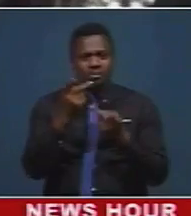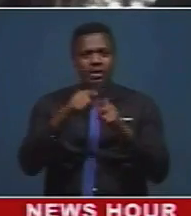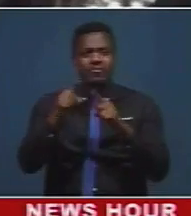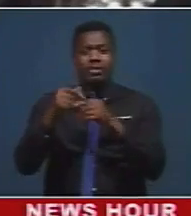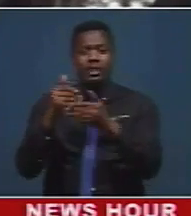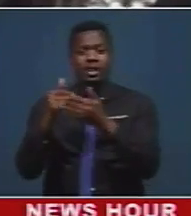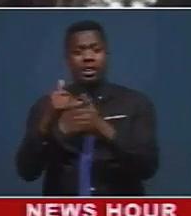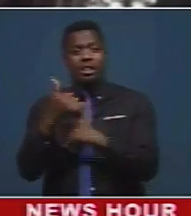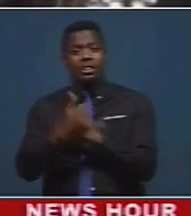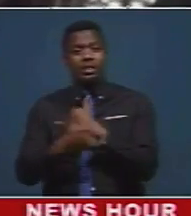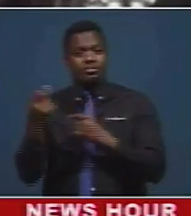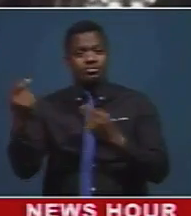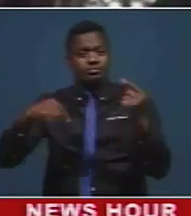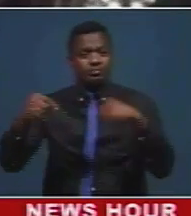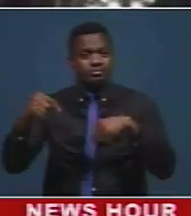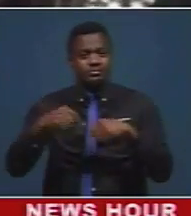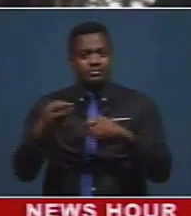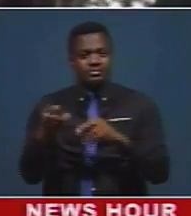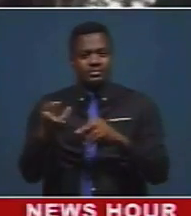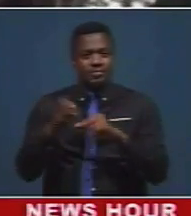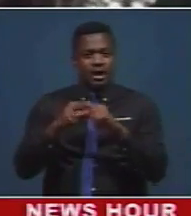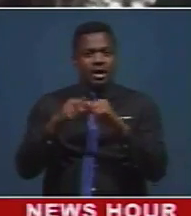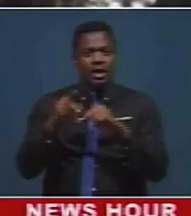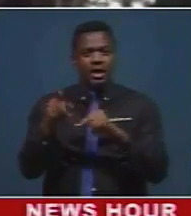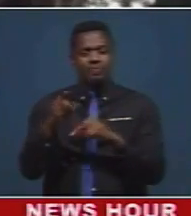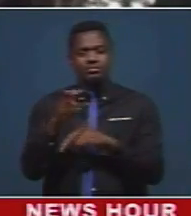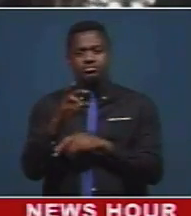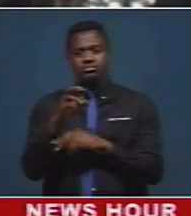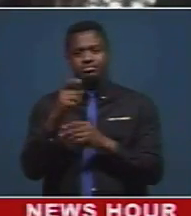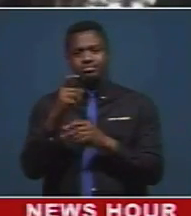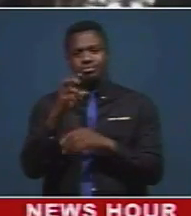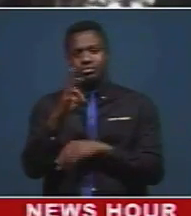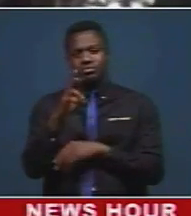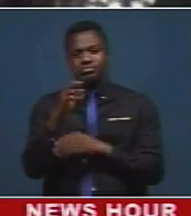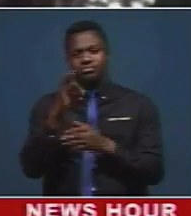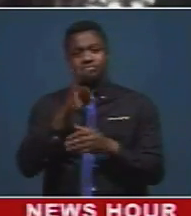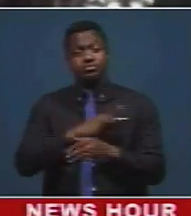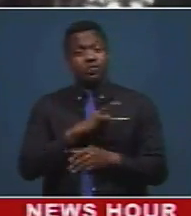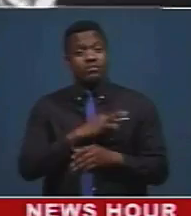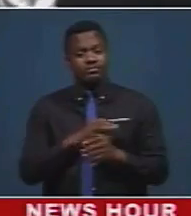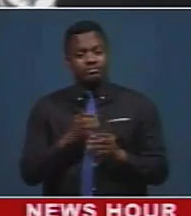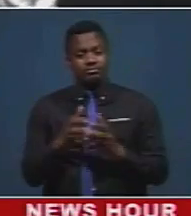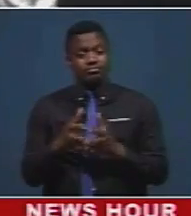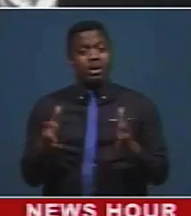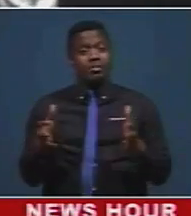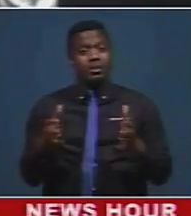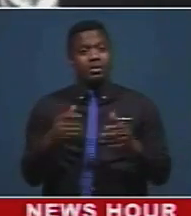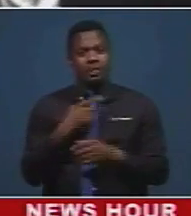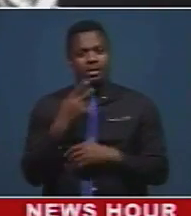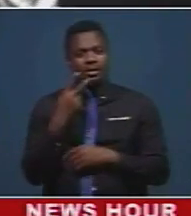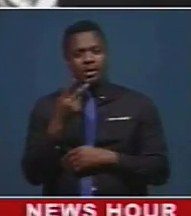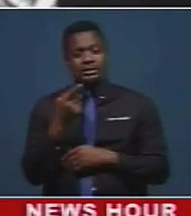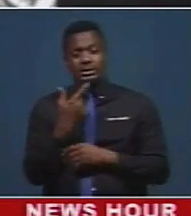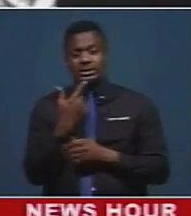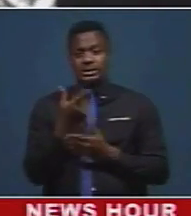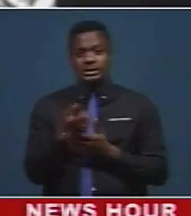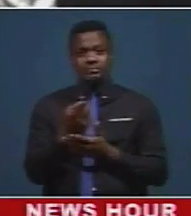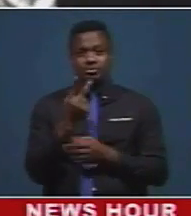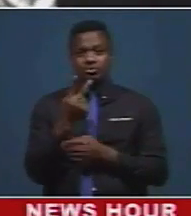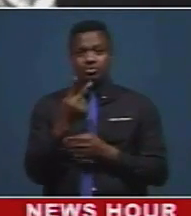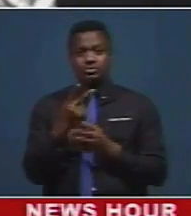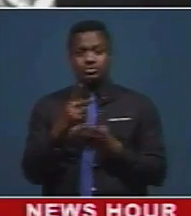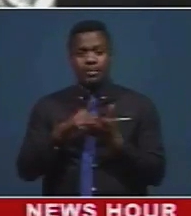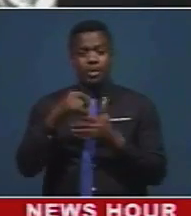countries, and increase its revenue base to expand services. I look forward to seeing these two